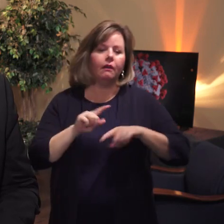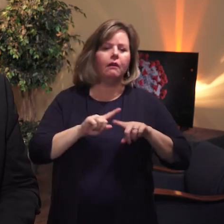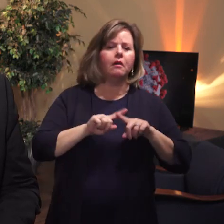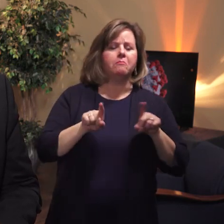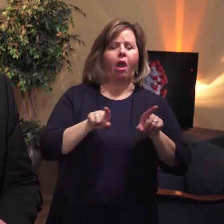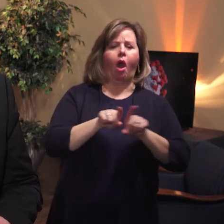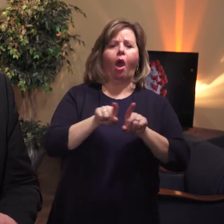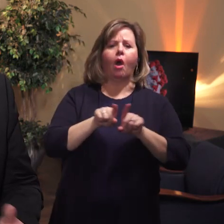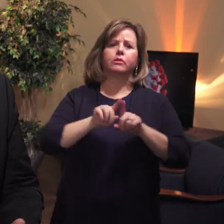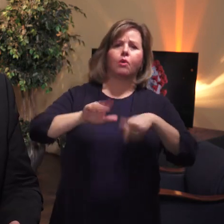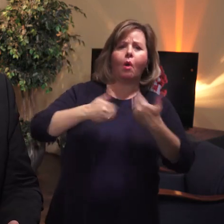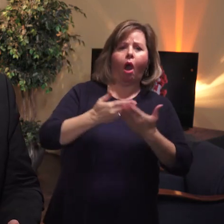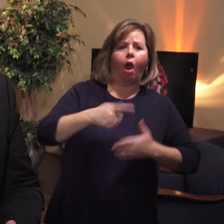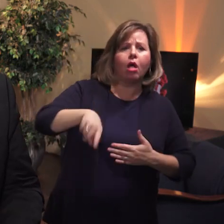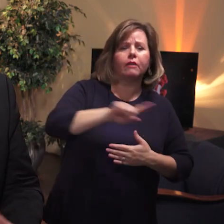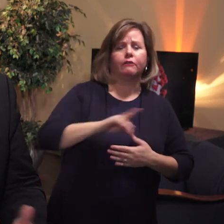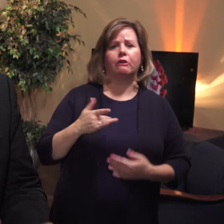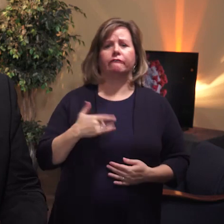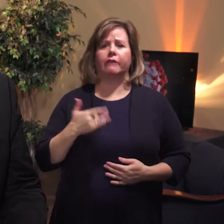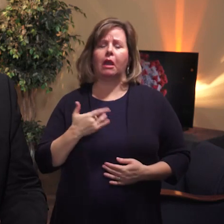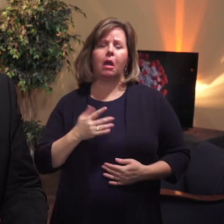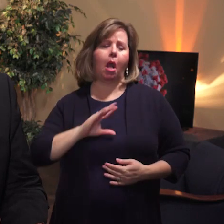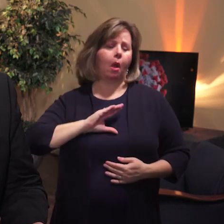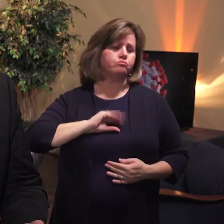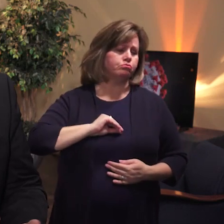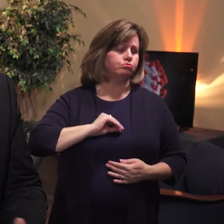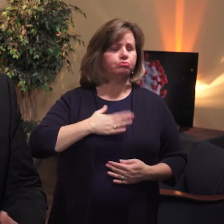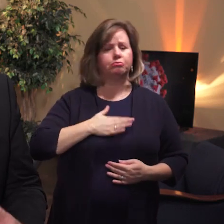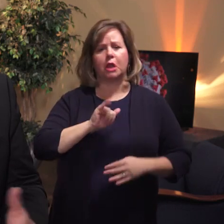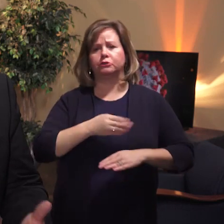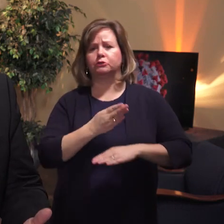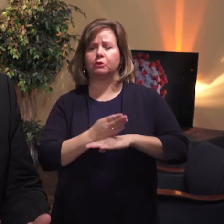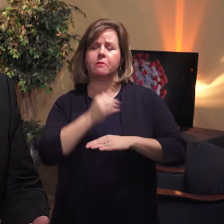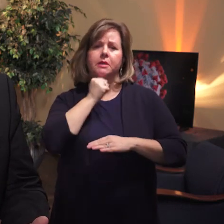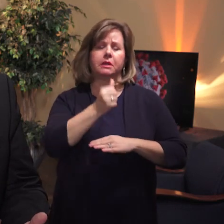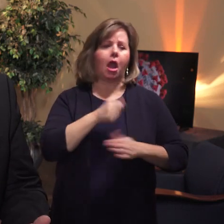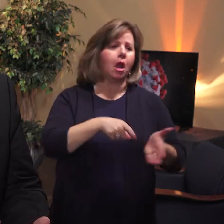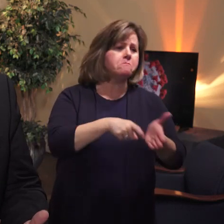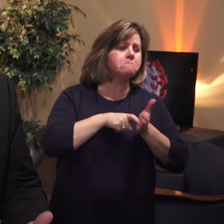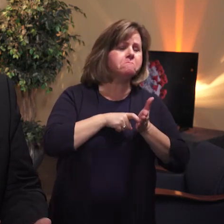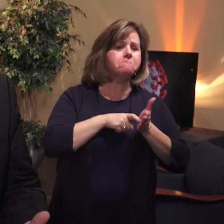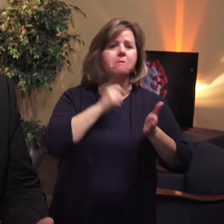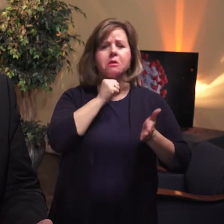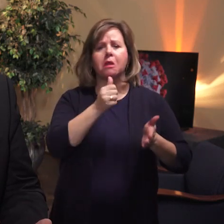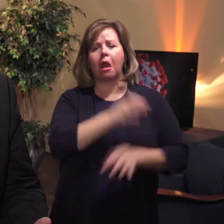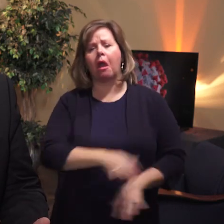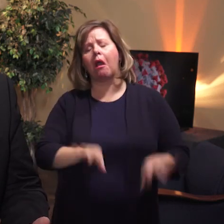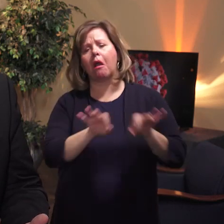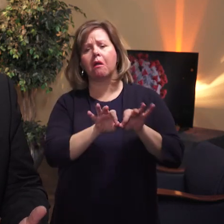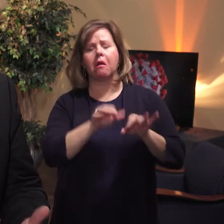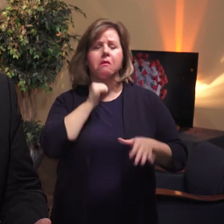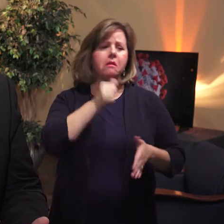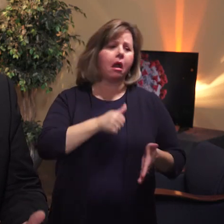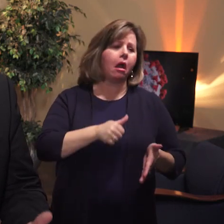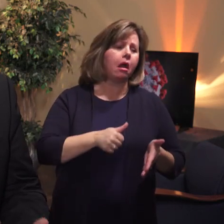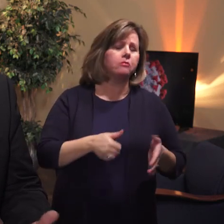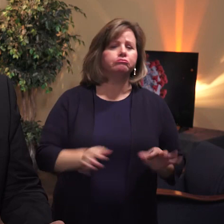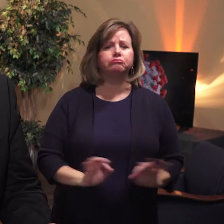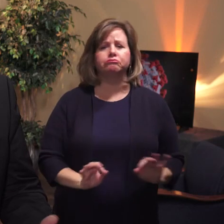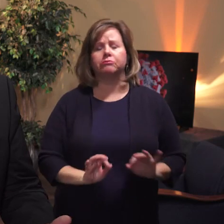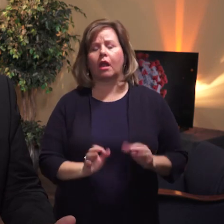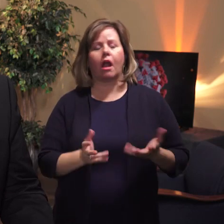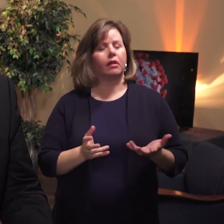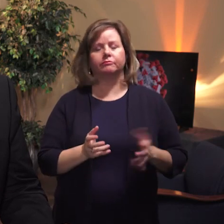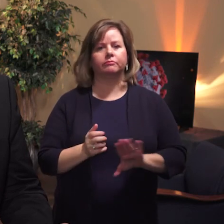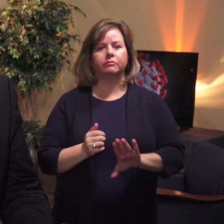been told that your regular job is not critical, and who are somehow feeling perhaps a lack of purpose, or even that you are,